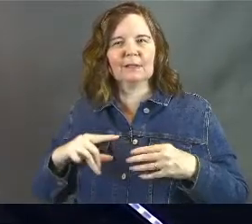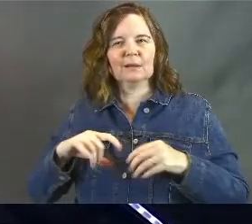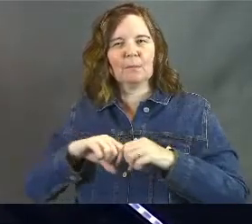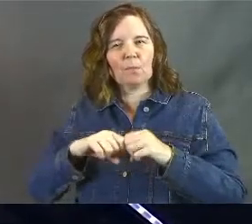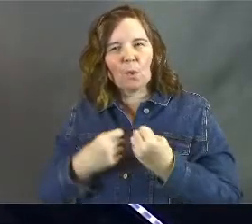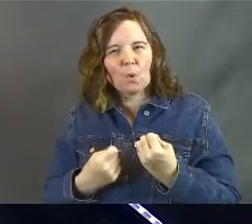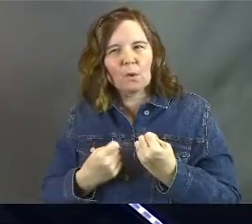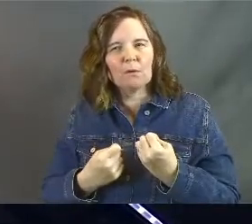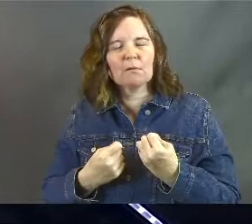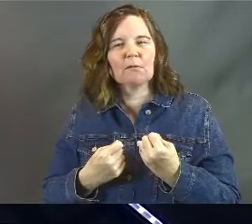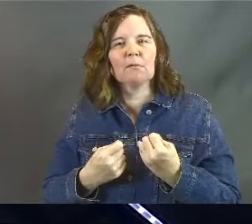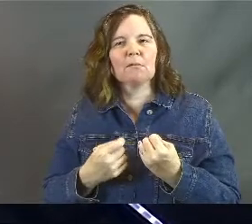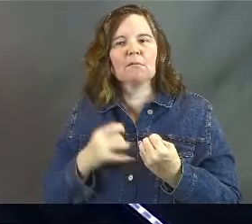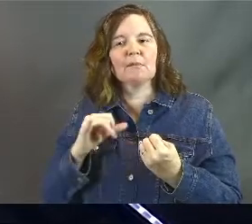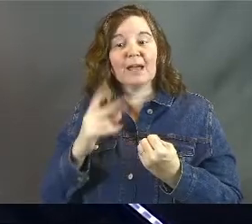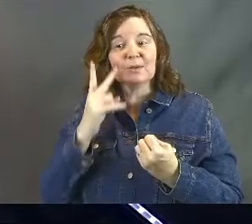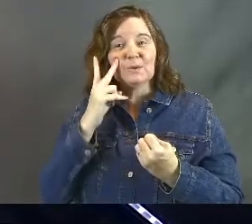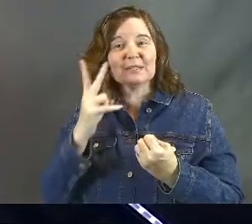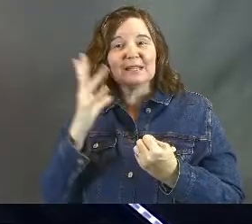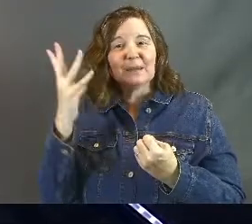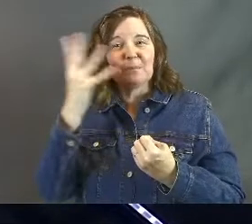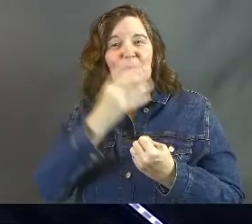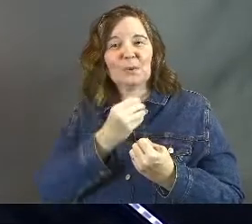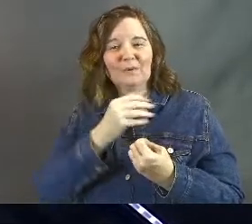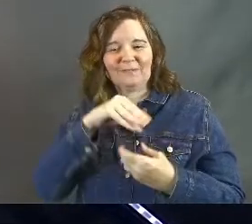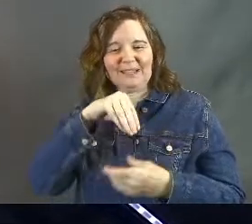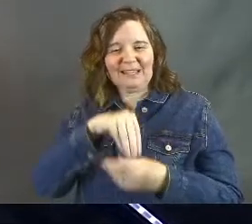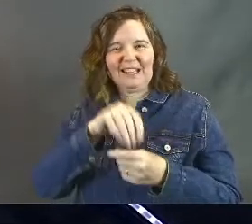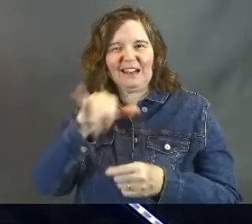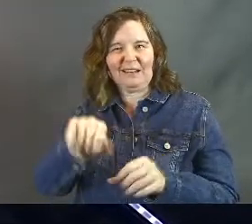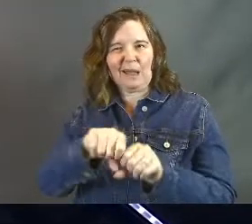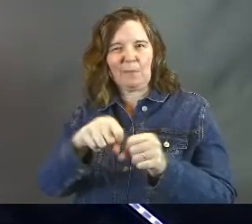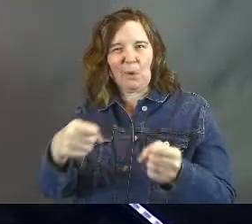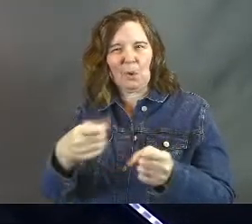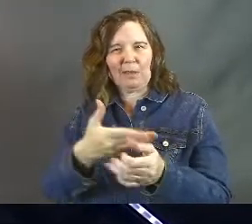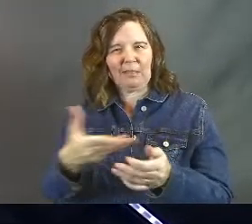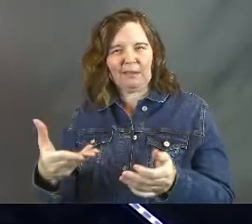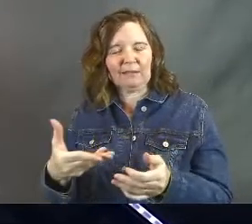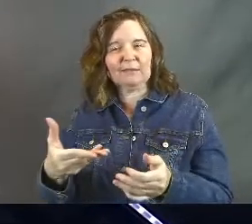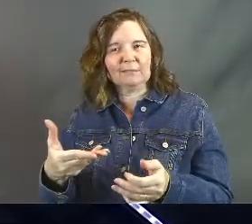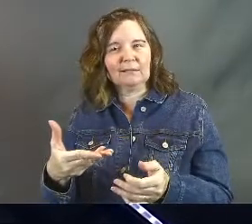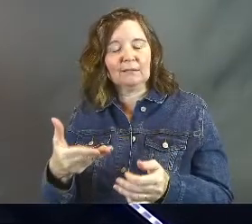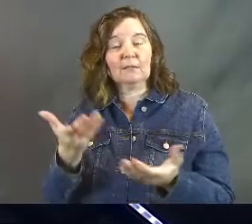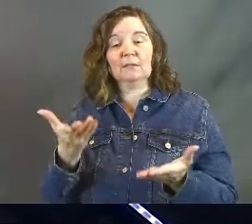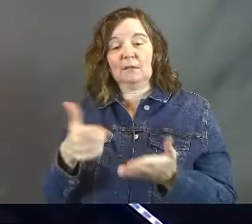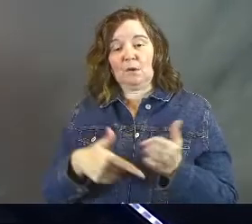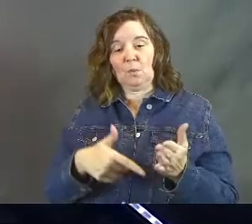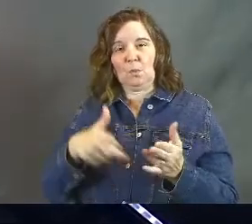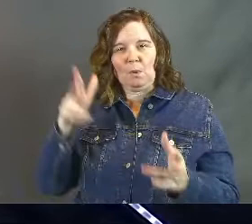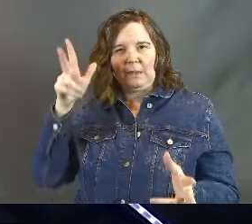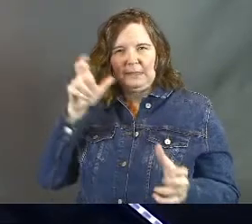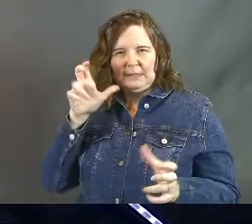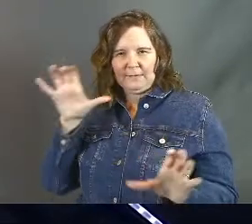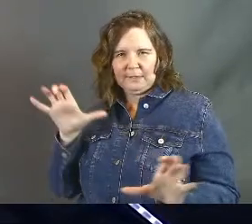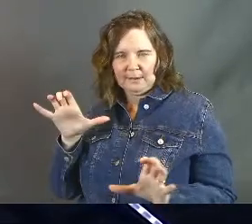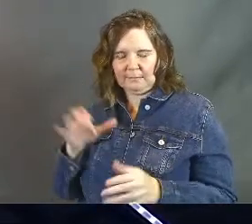brokenness and to see the beauty that is in that brokenness. So here's what the devil has done. See, the